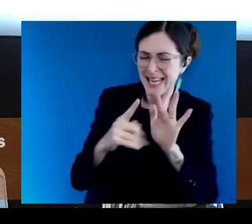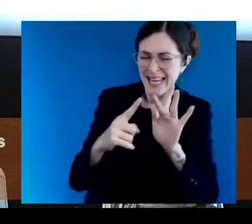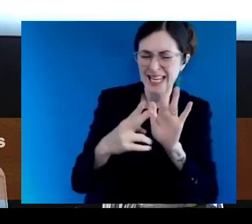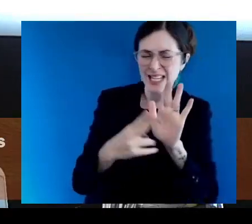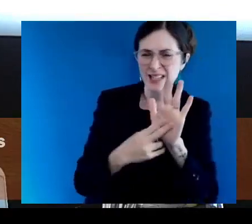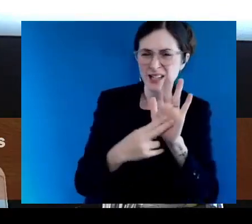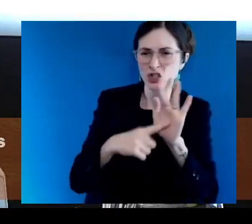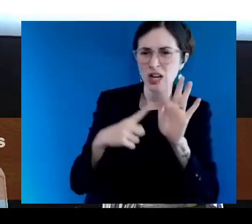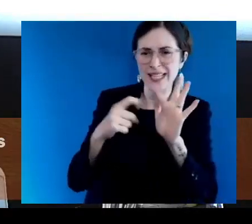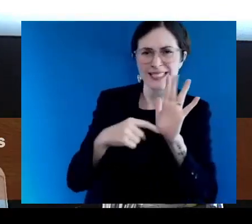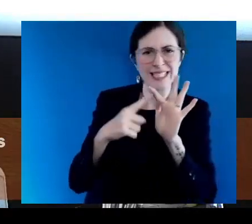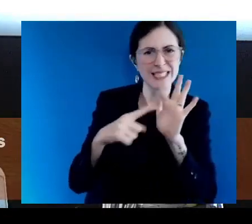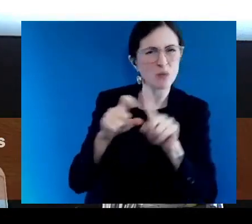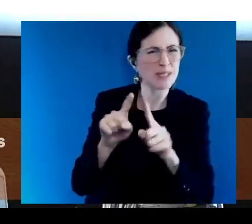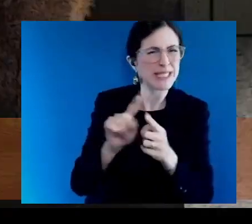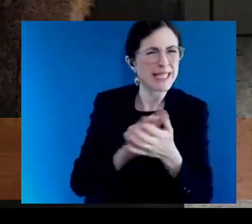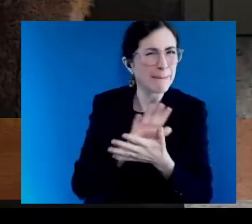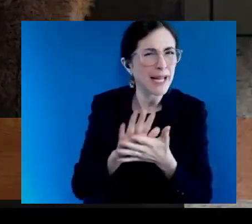injected?